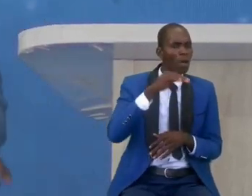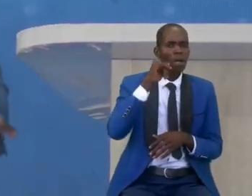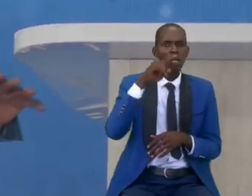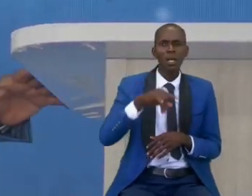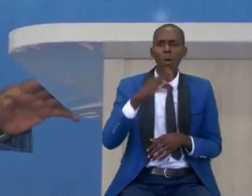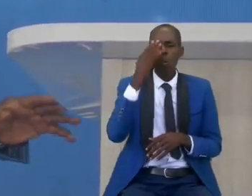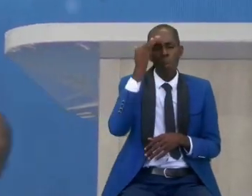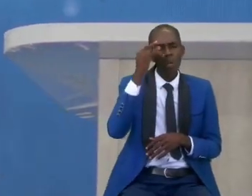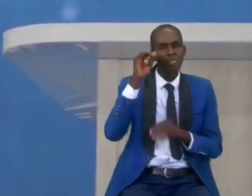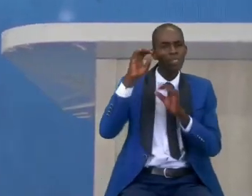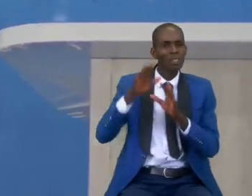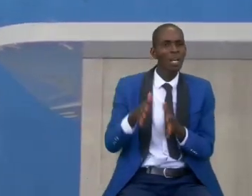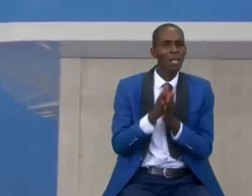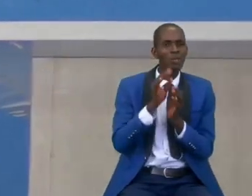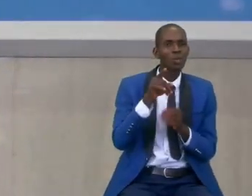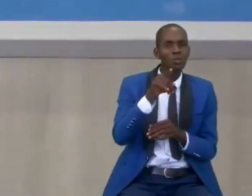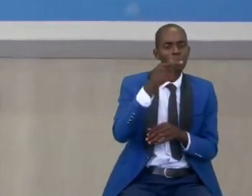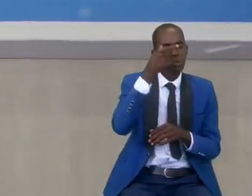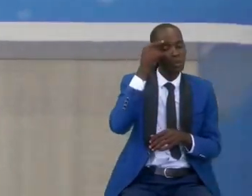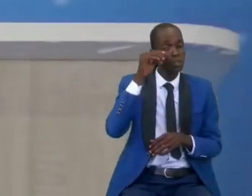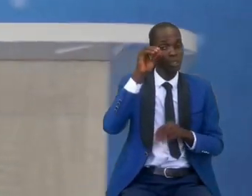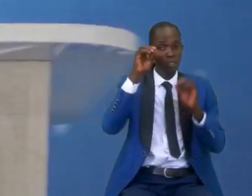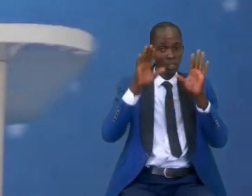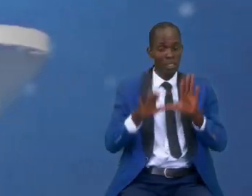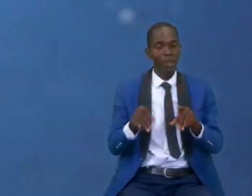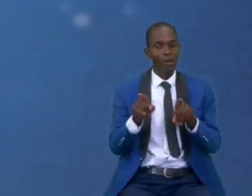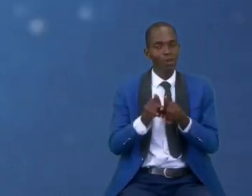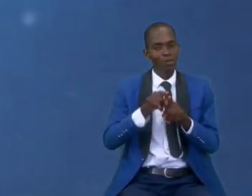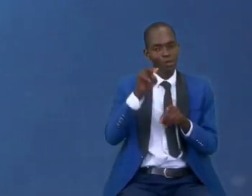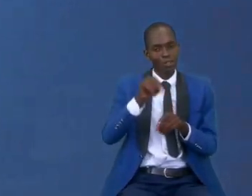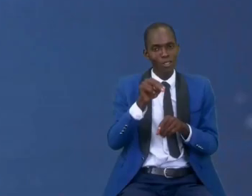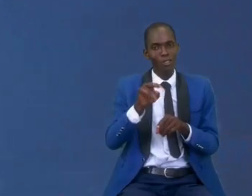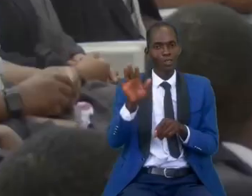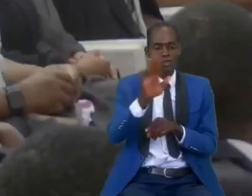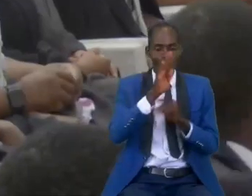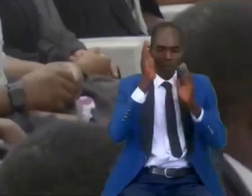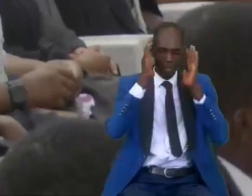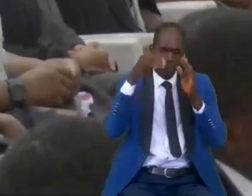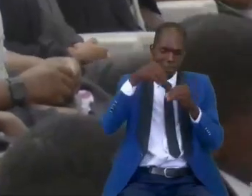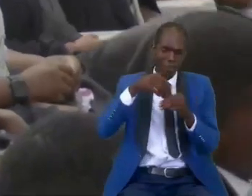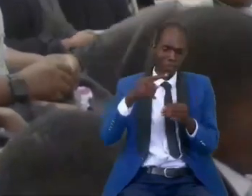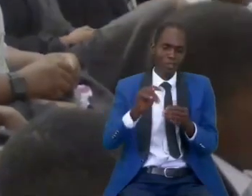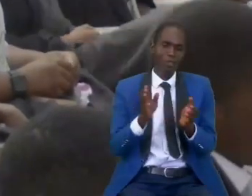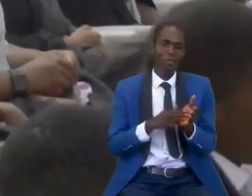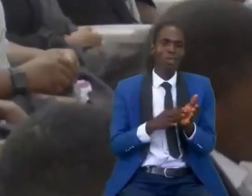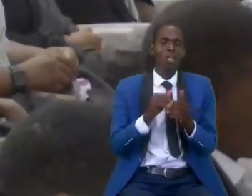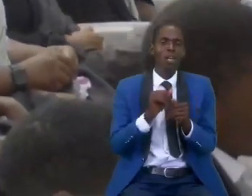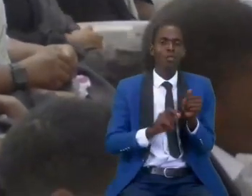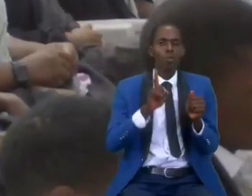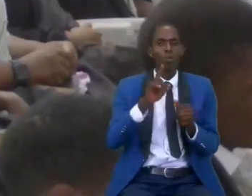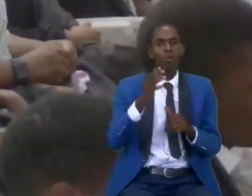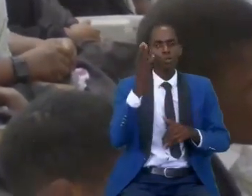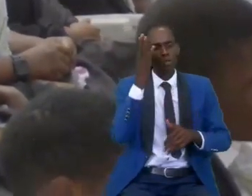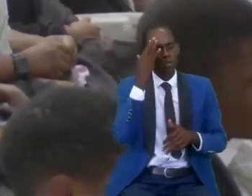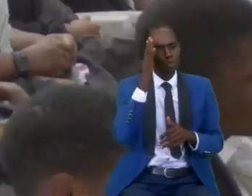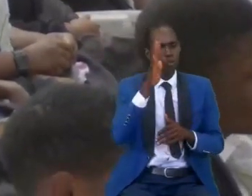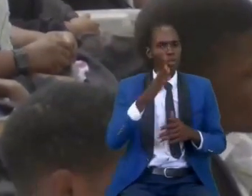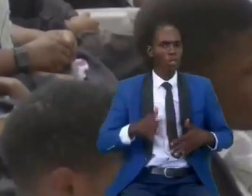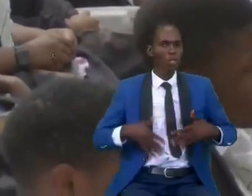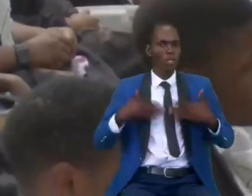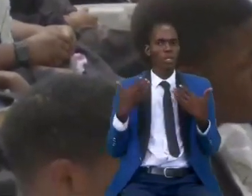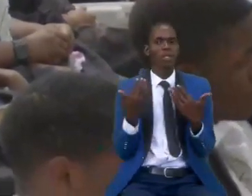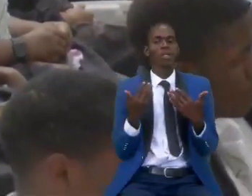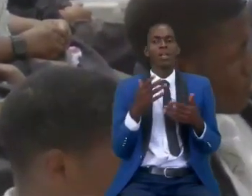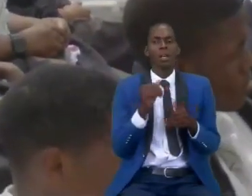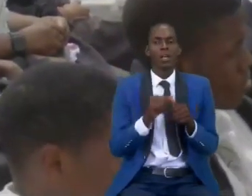And everybody, when you act in life, and you're not acting like a scrap of paper, anybody can dump